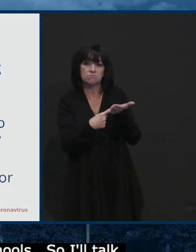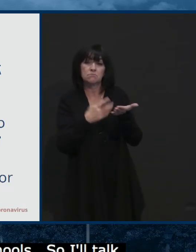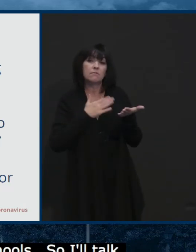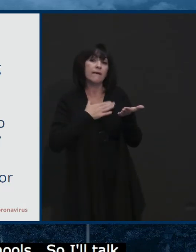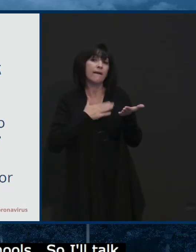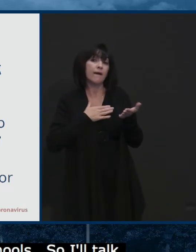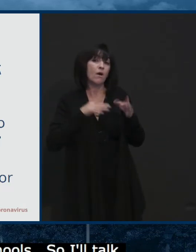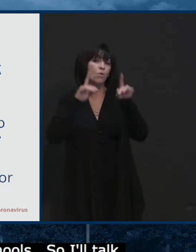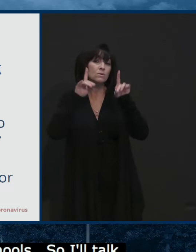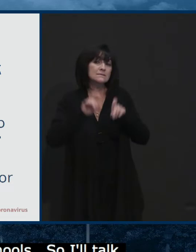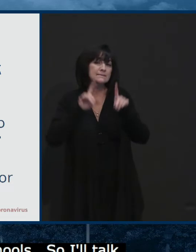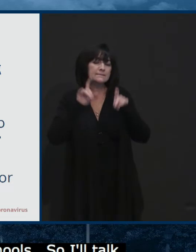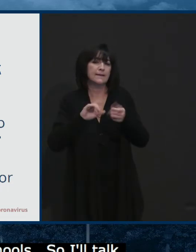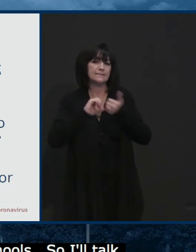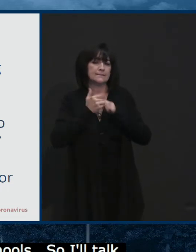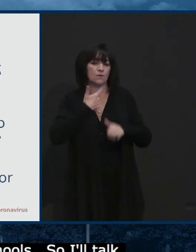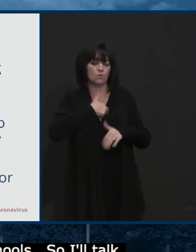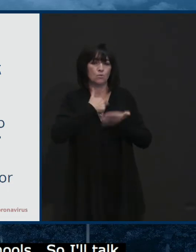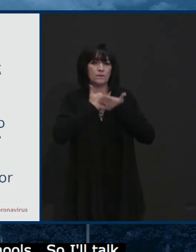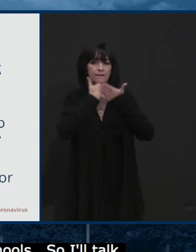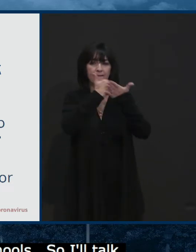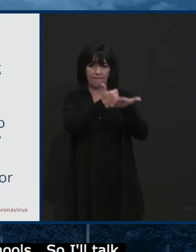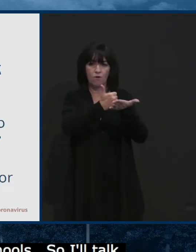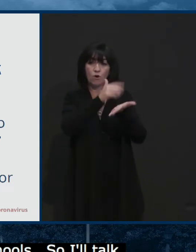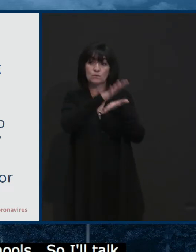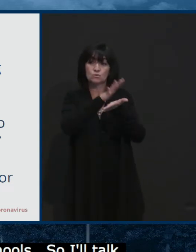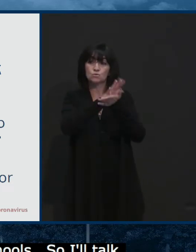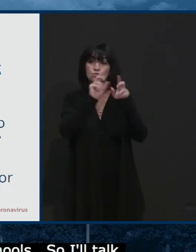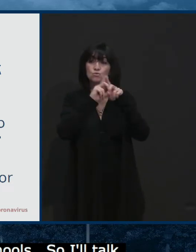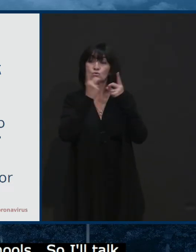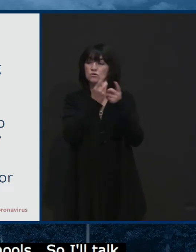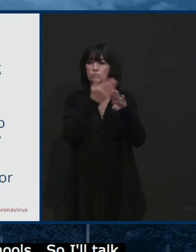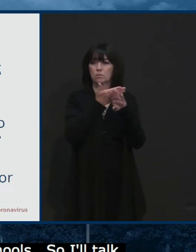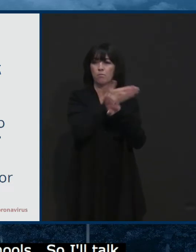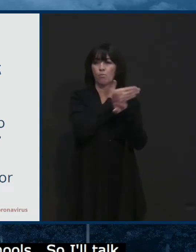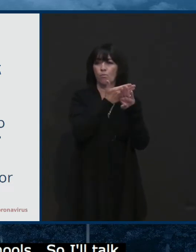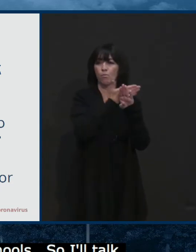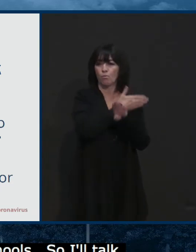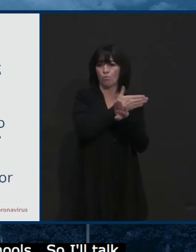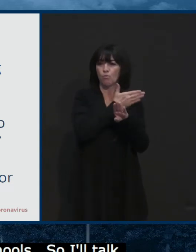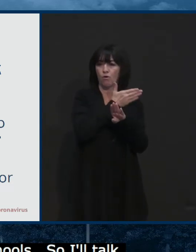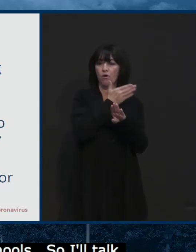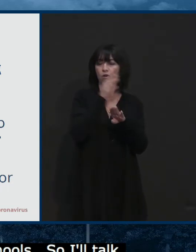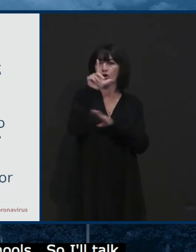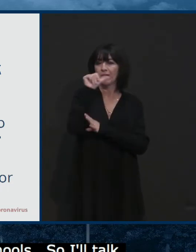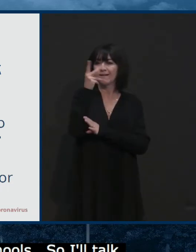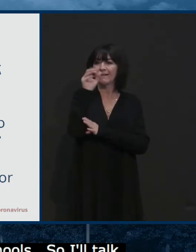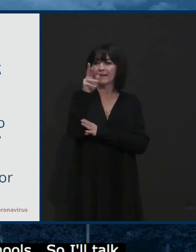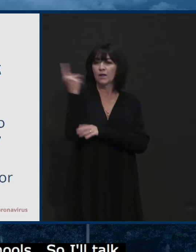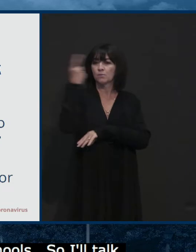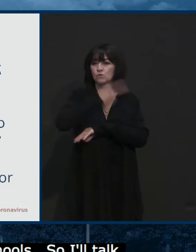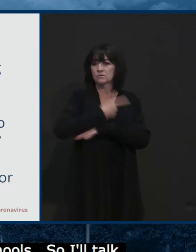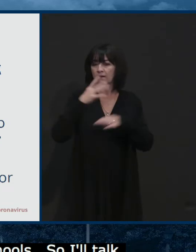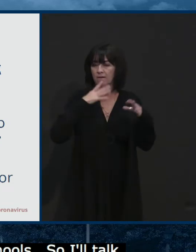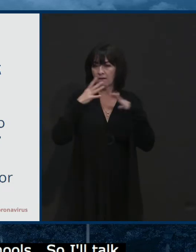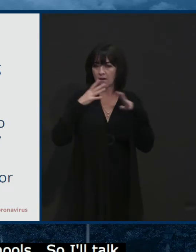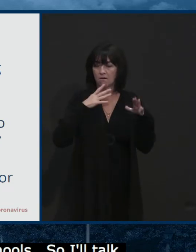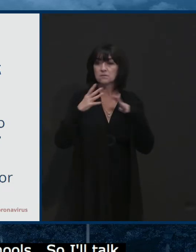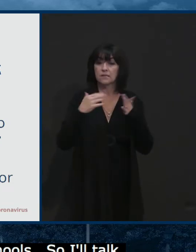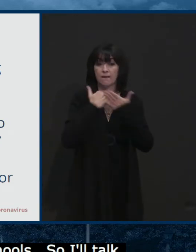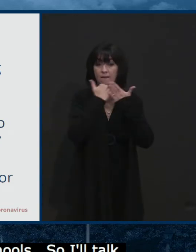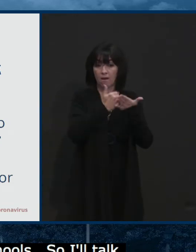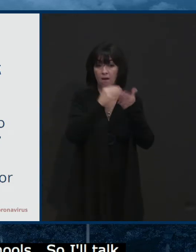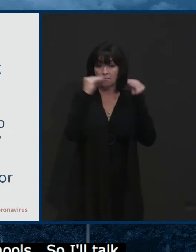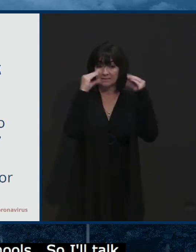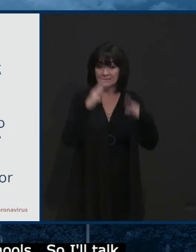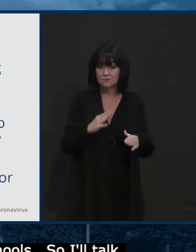assist the school districts with testing as they were getting ready to not only having teachers go back in the buildings and staff, but then also entering